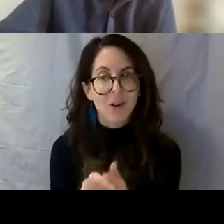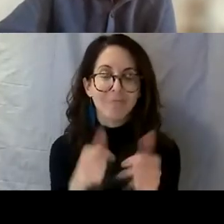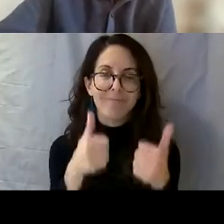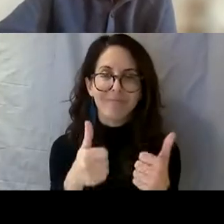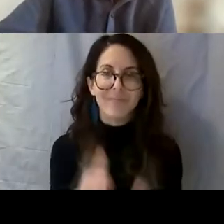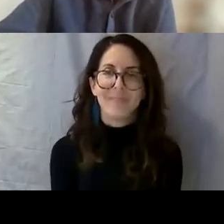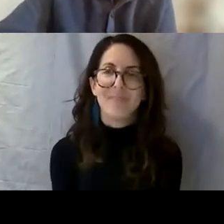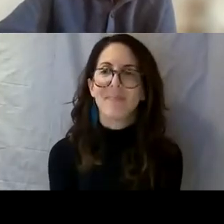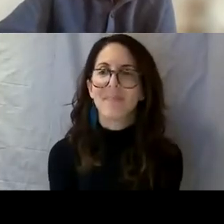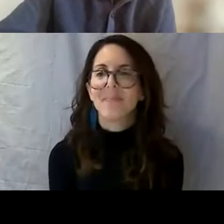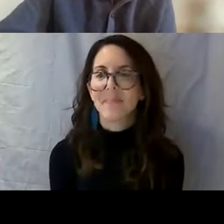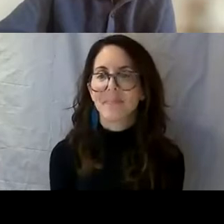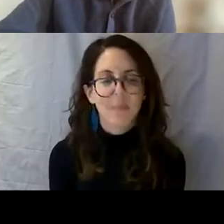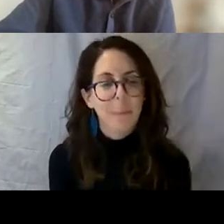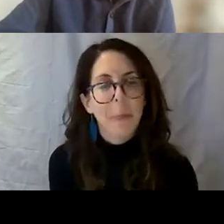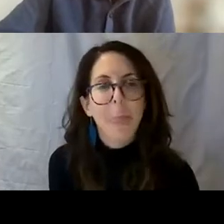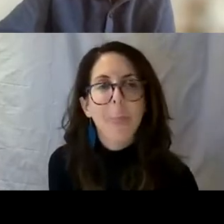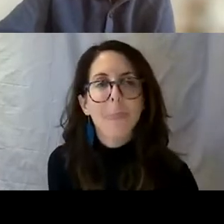it.